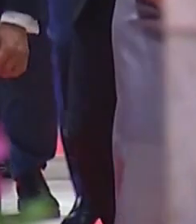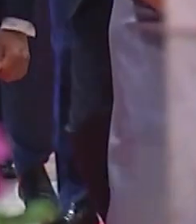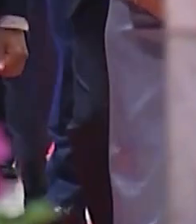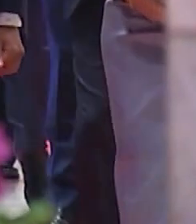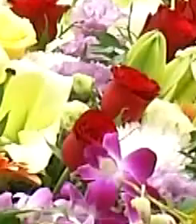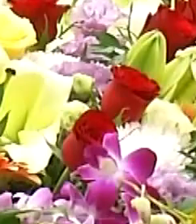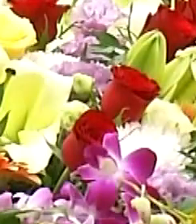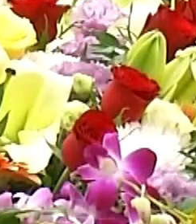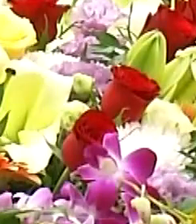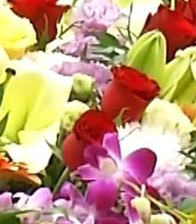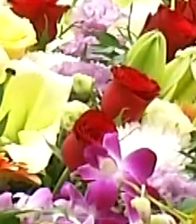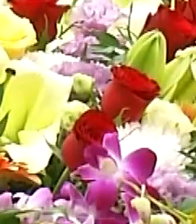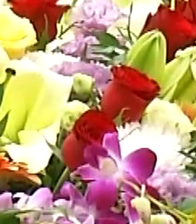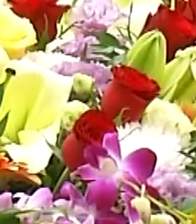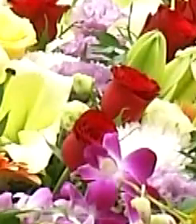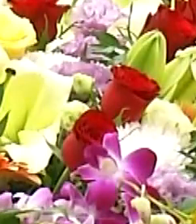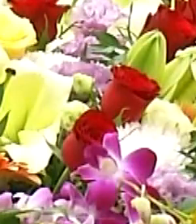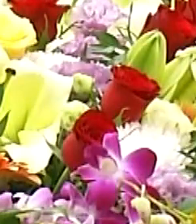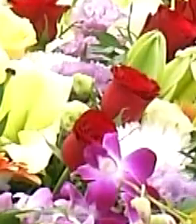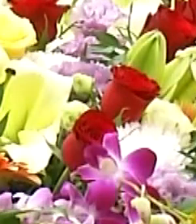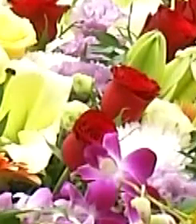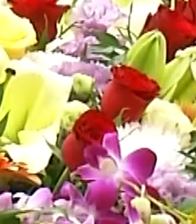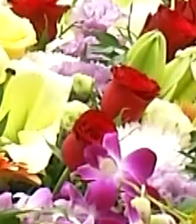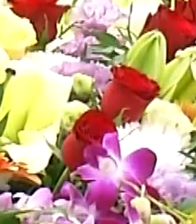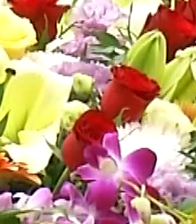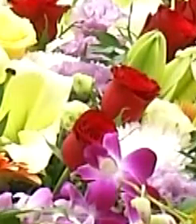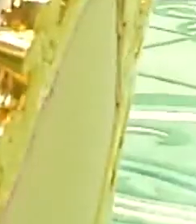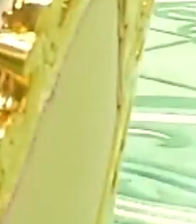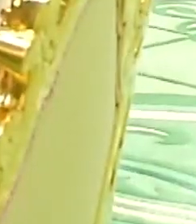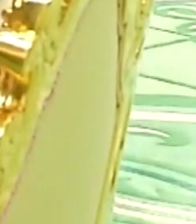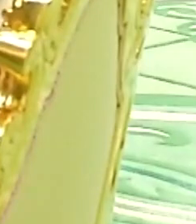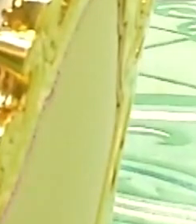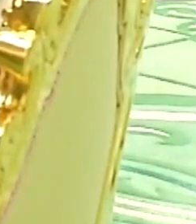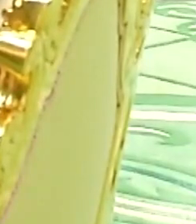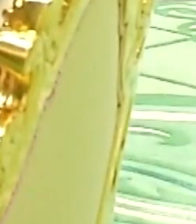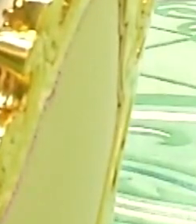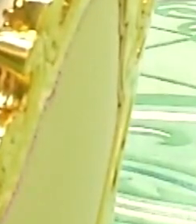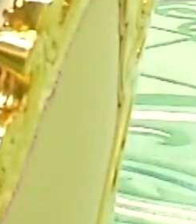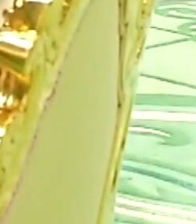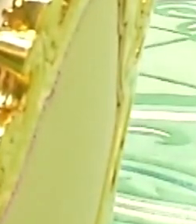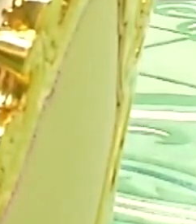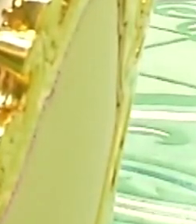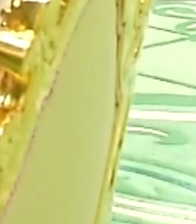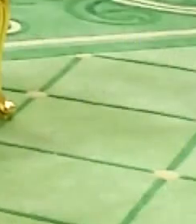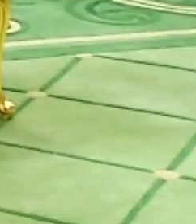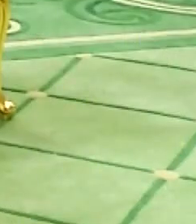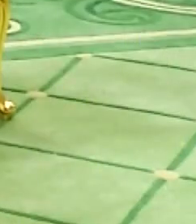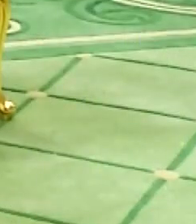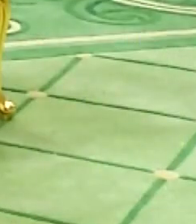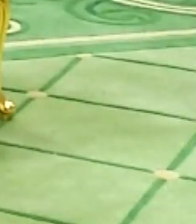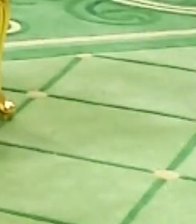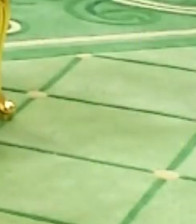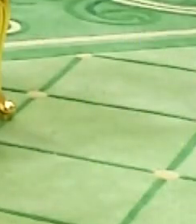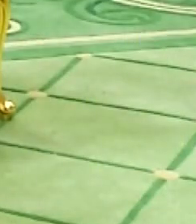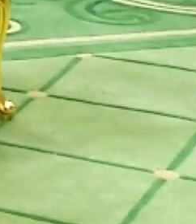efforts towards achieving the 2024 vision and formulating the ASEAN